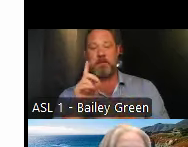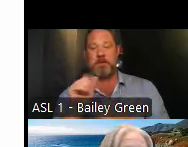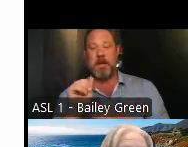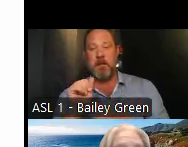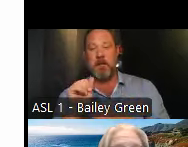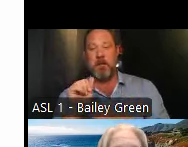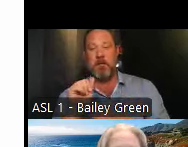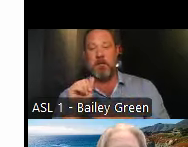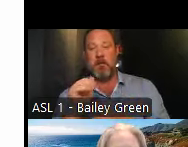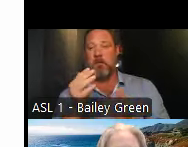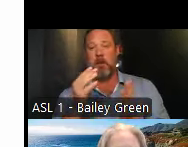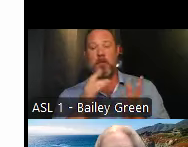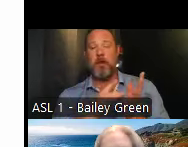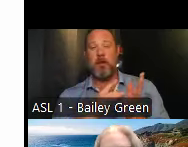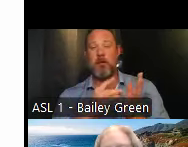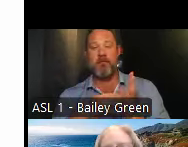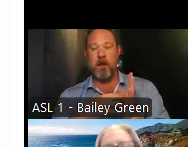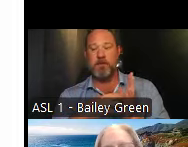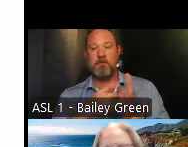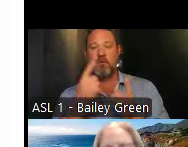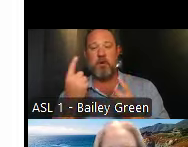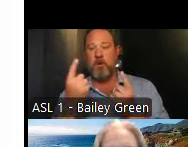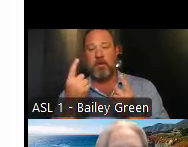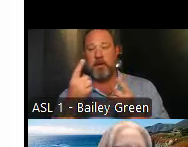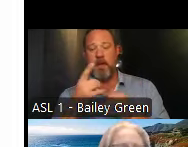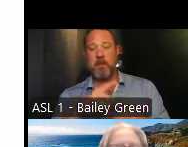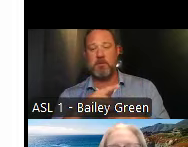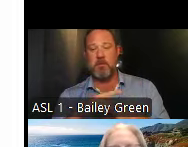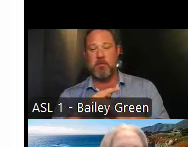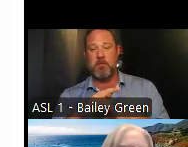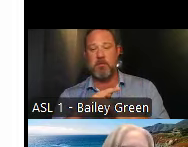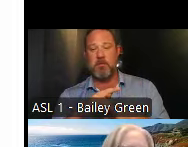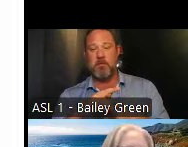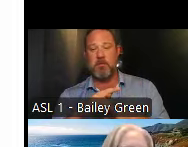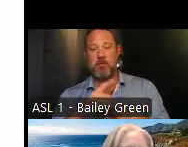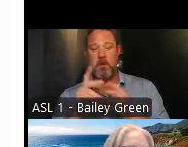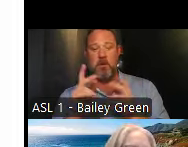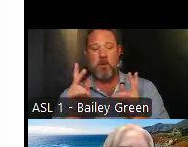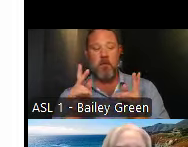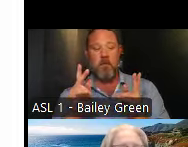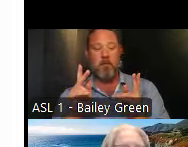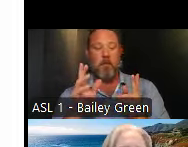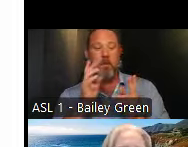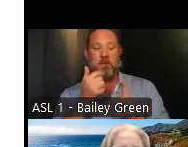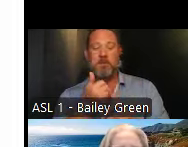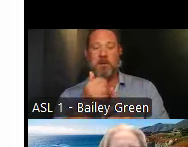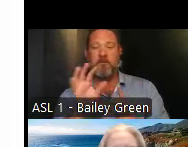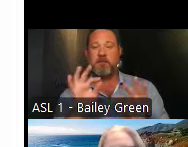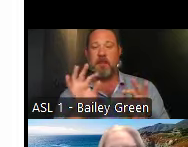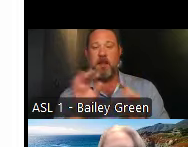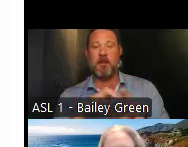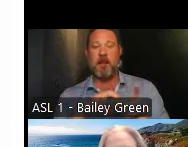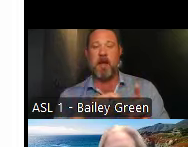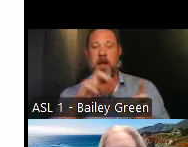might not be medically fragile. And so you might not think that you're eligible. I mean, I'm afraid people are going to self-select out